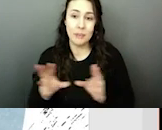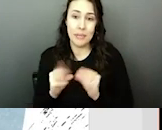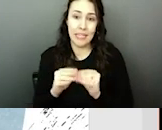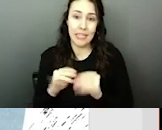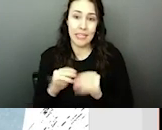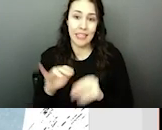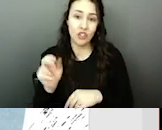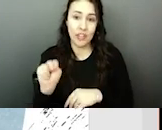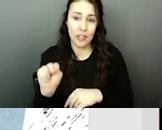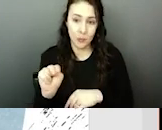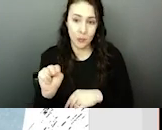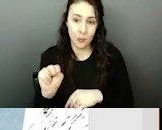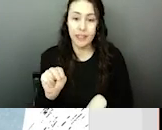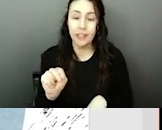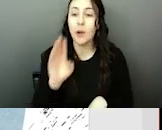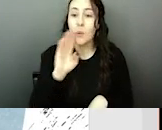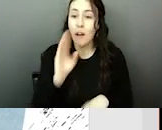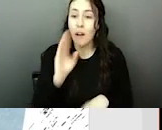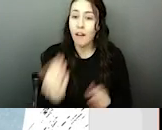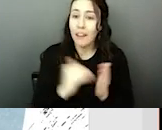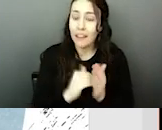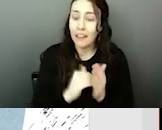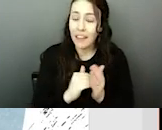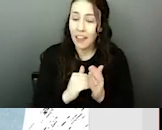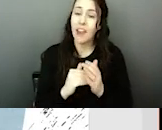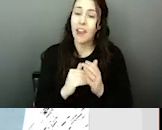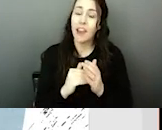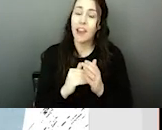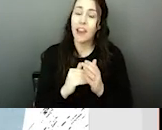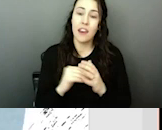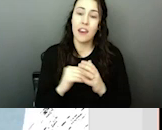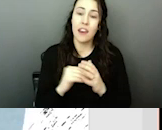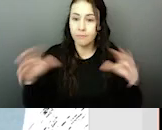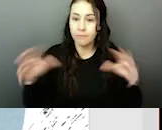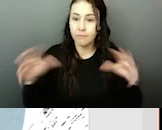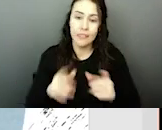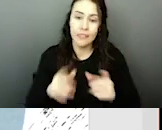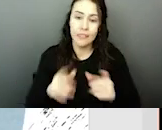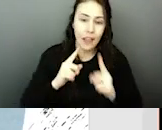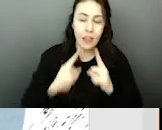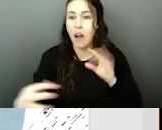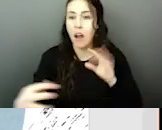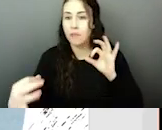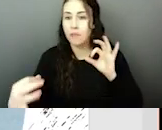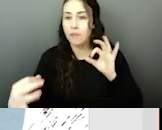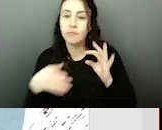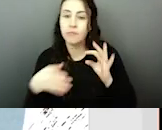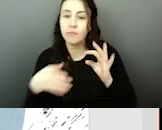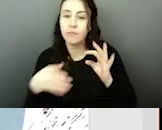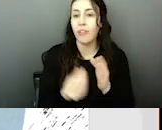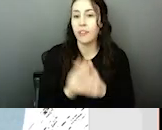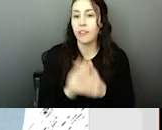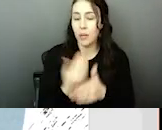do another round of dialogue and input throughout the spring. There are some virtual town